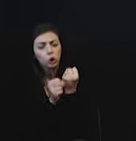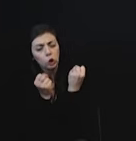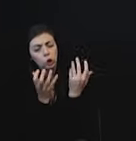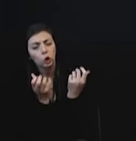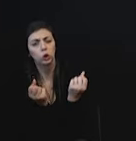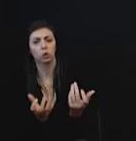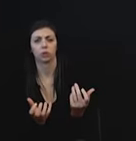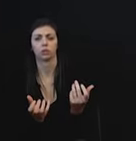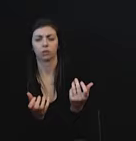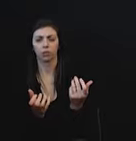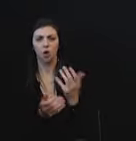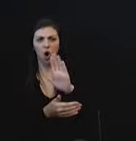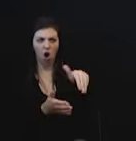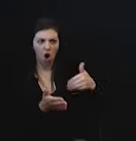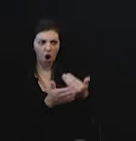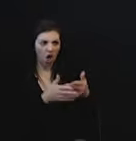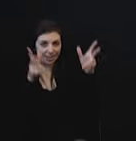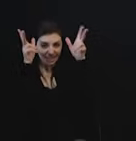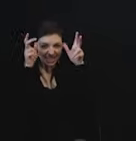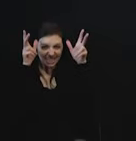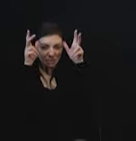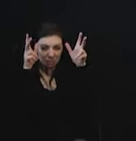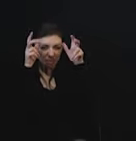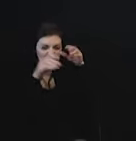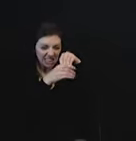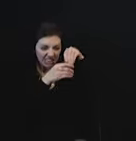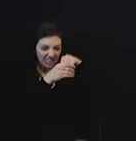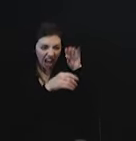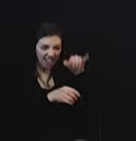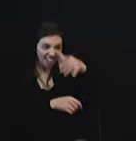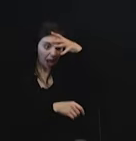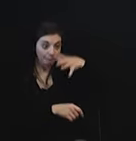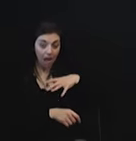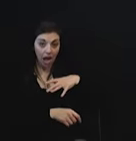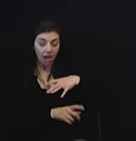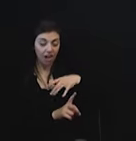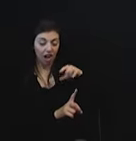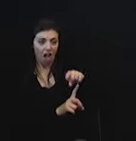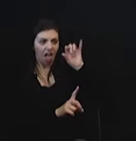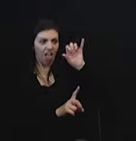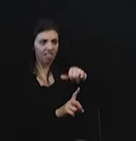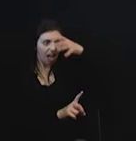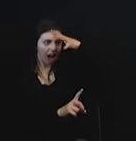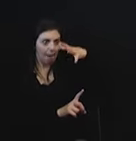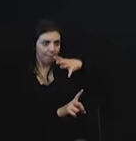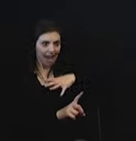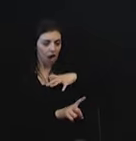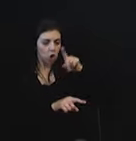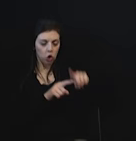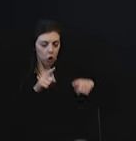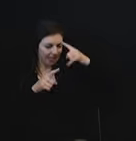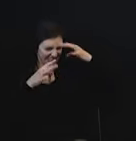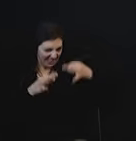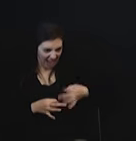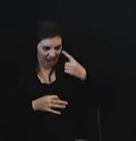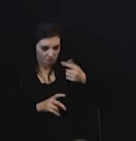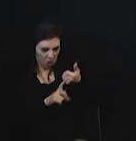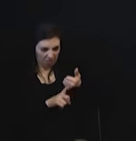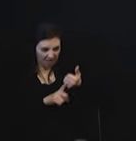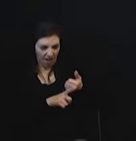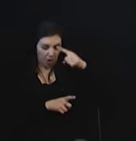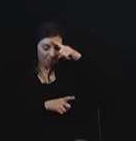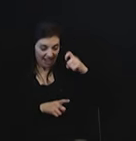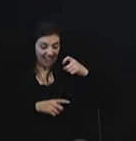all the demons that were in him, all the decisions that he could not make in his own body because he was bound, not